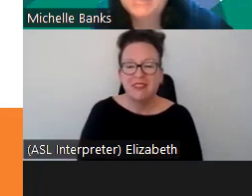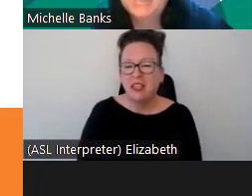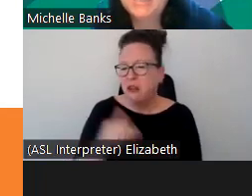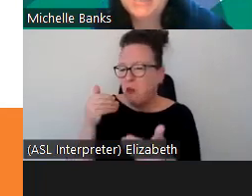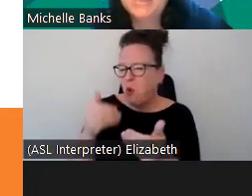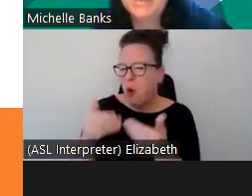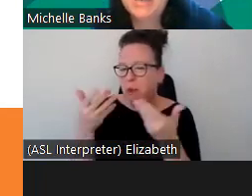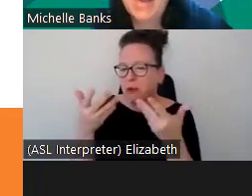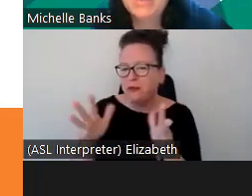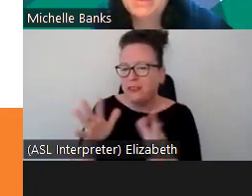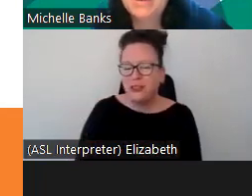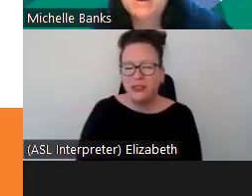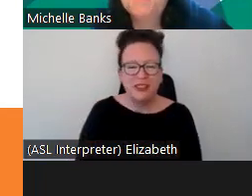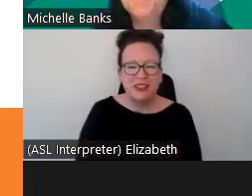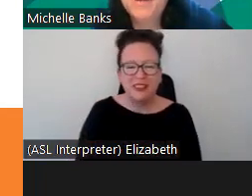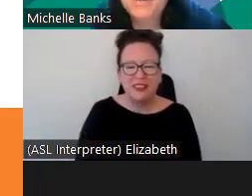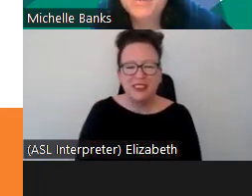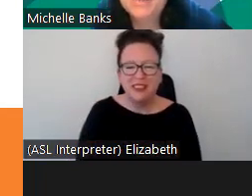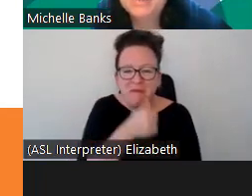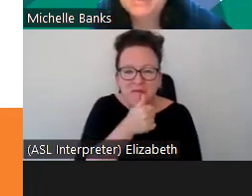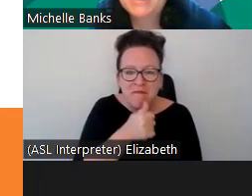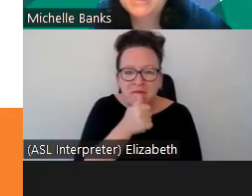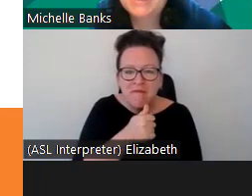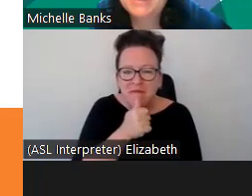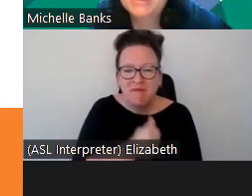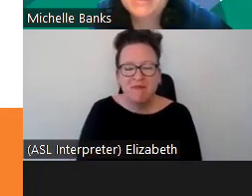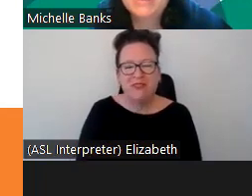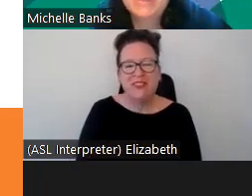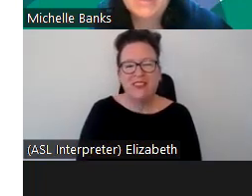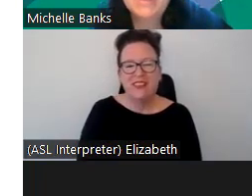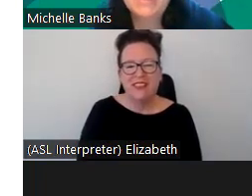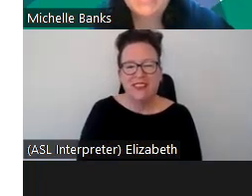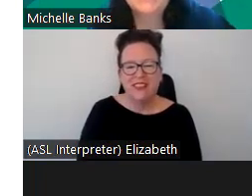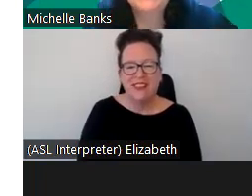end. Hang in there, everybody.